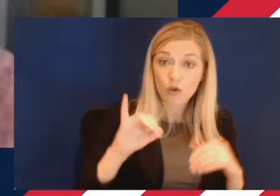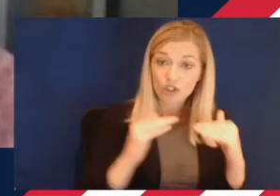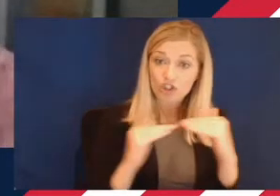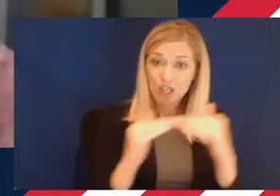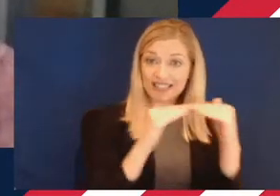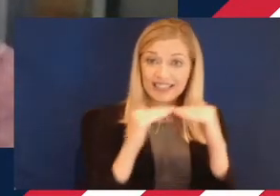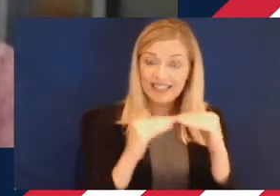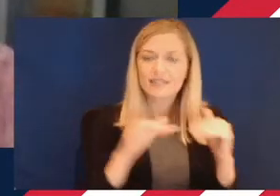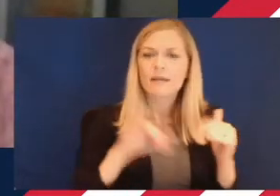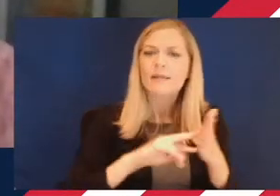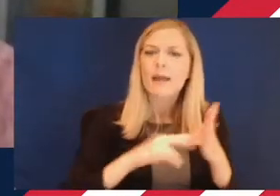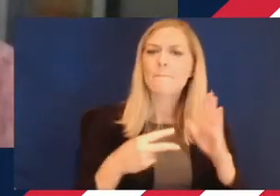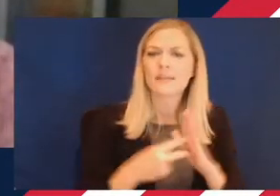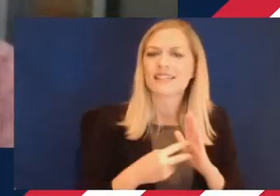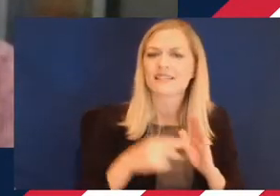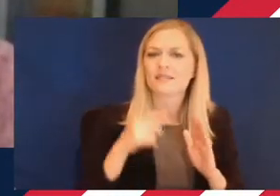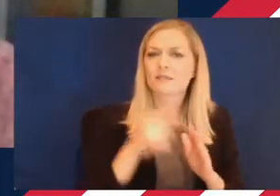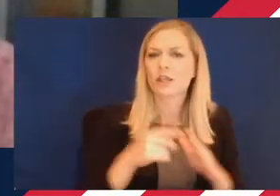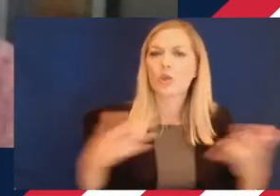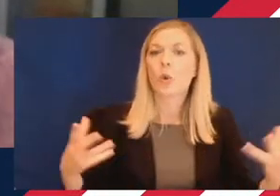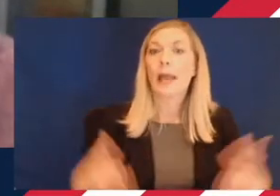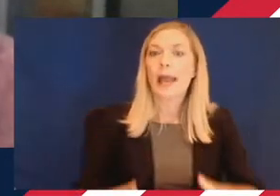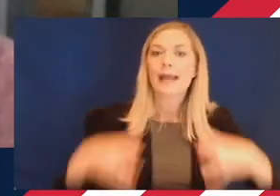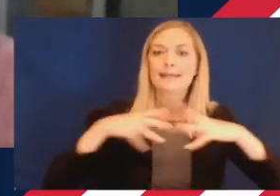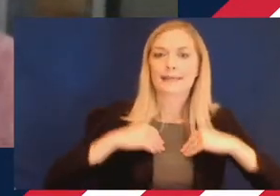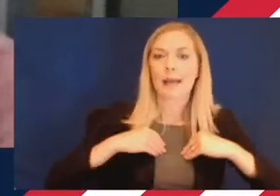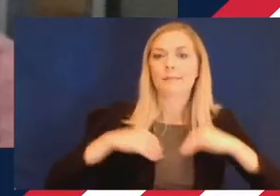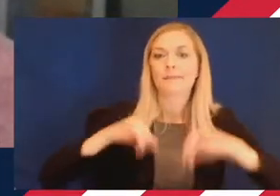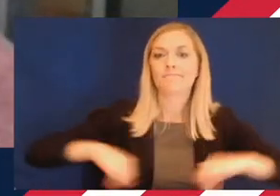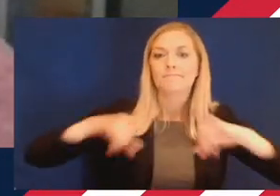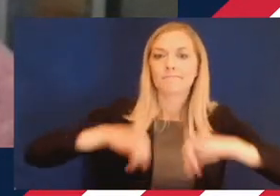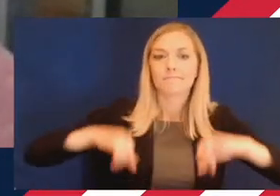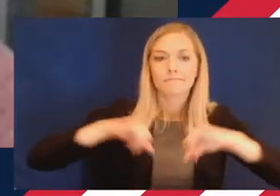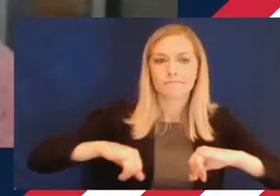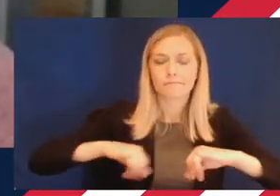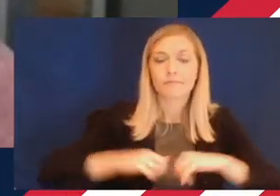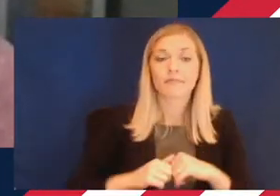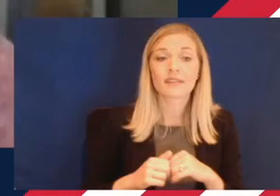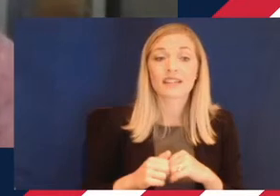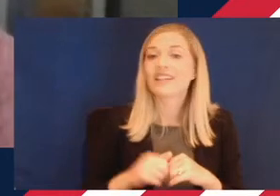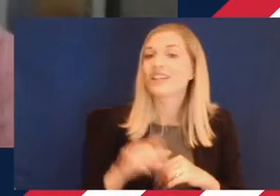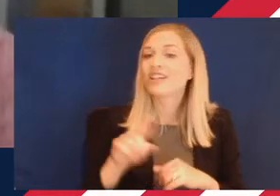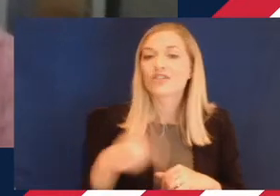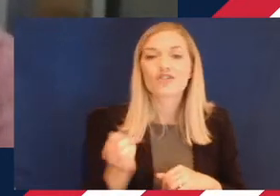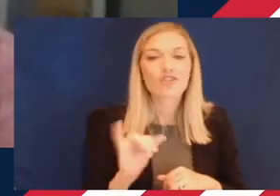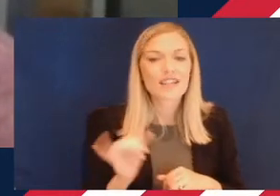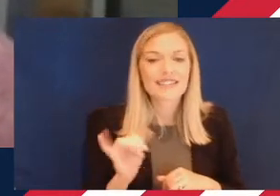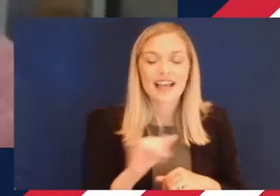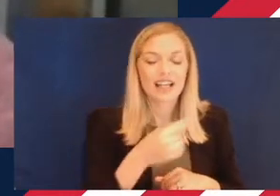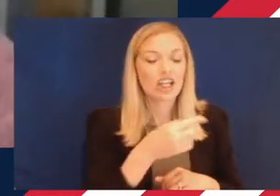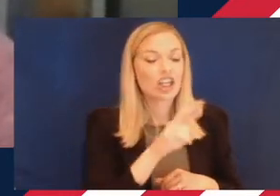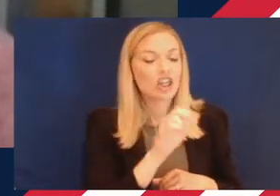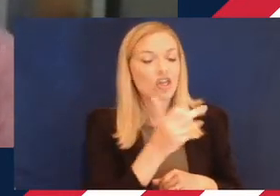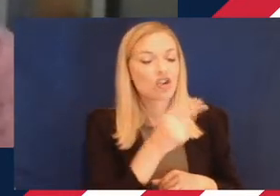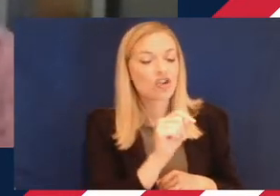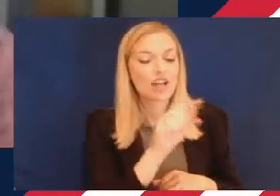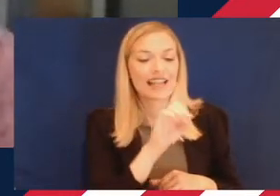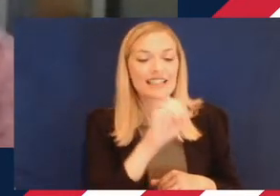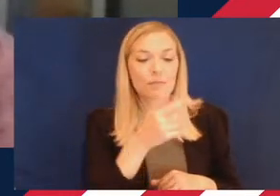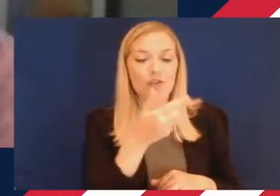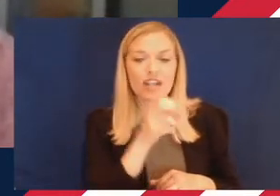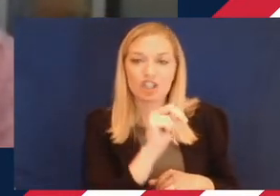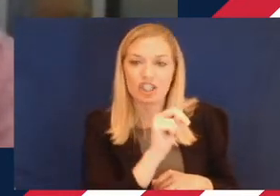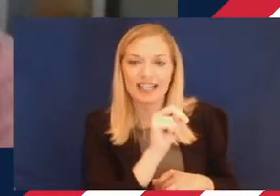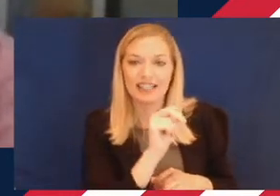quo. Just as the New Deal sprang from the Great Depression and public health best practices were born in response